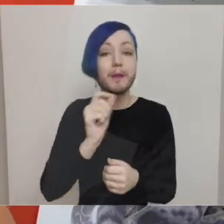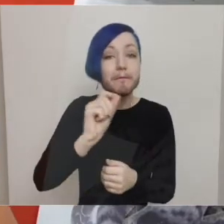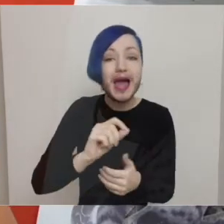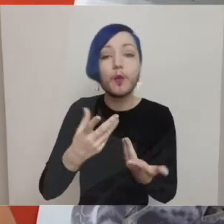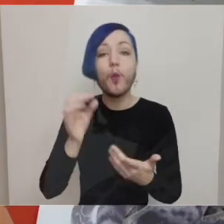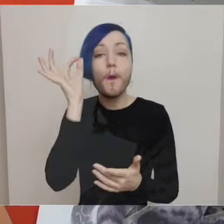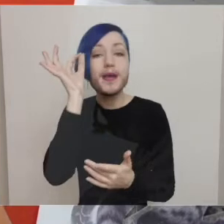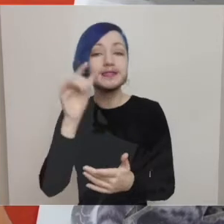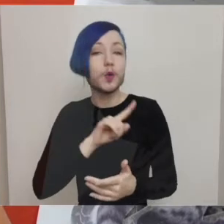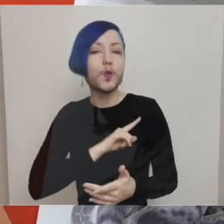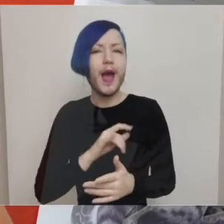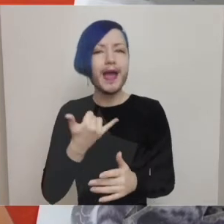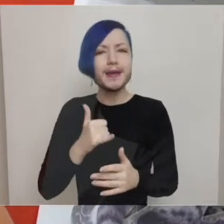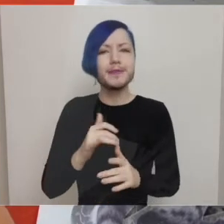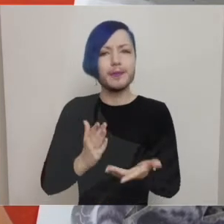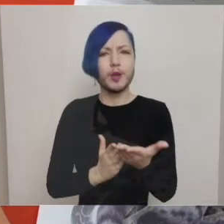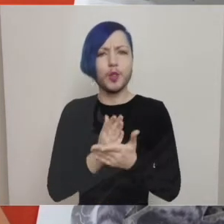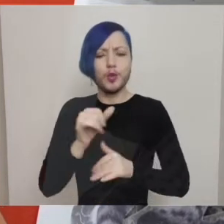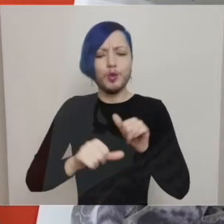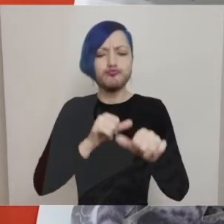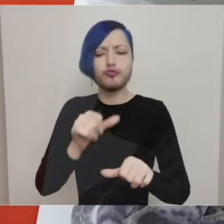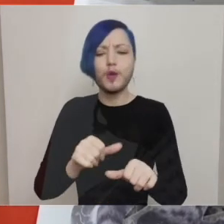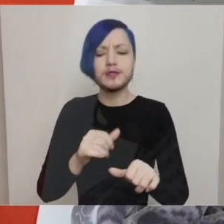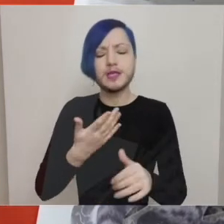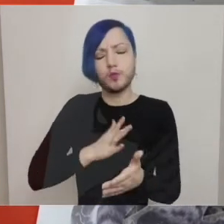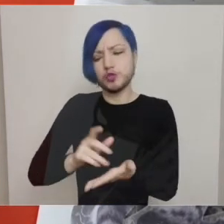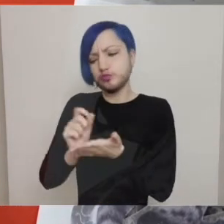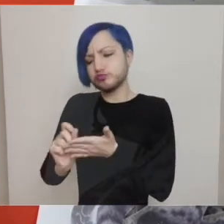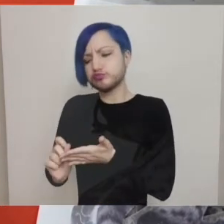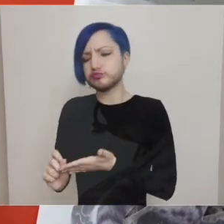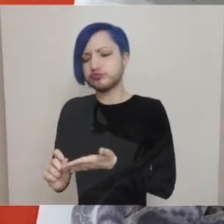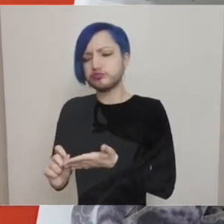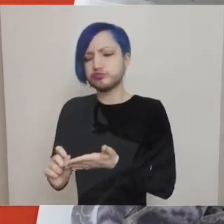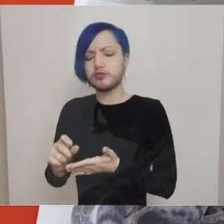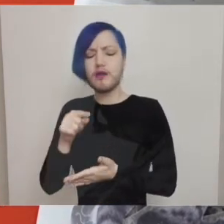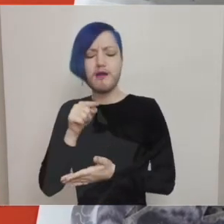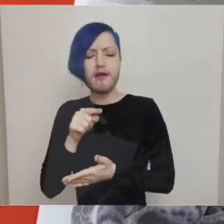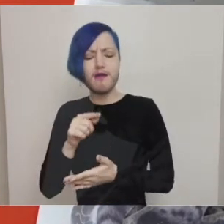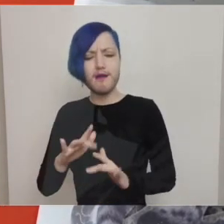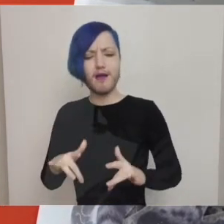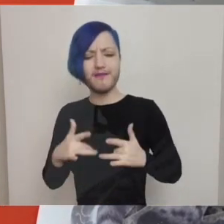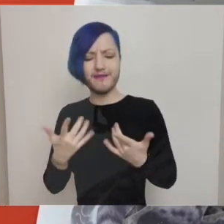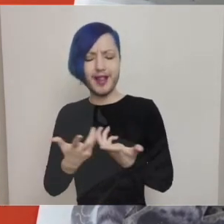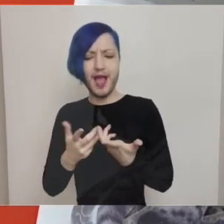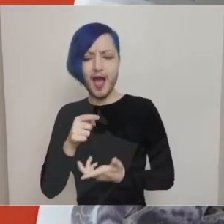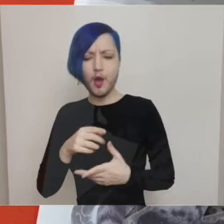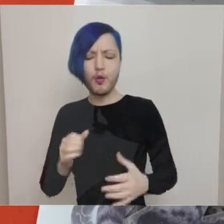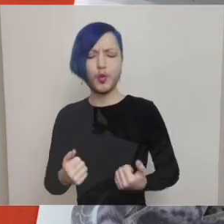want to make some notes about how you feel and what the images that you're working with